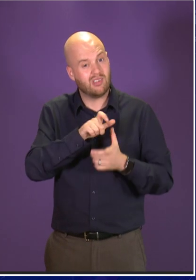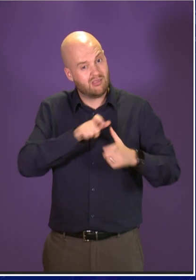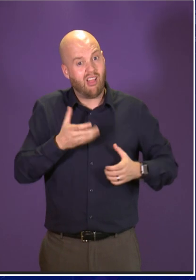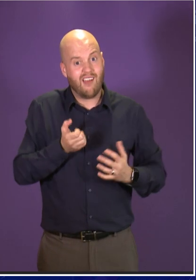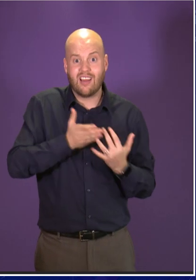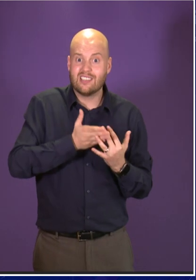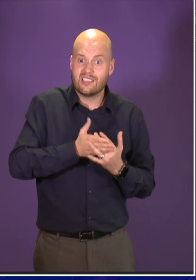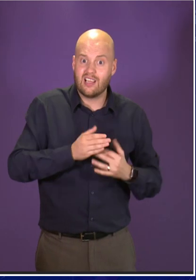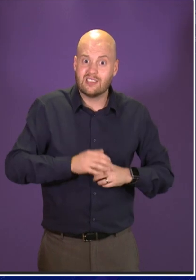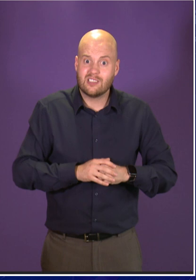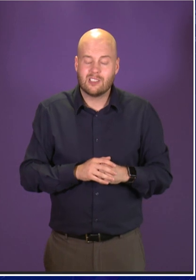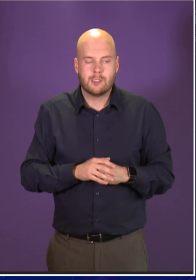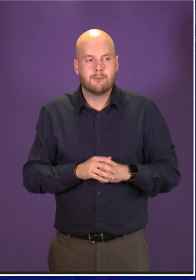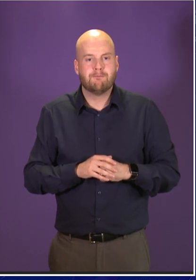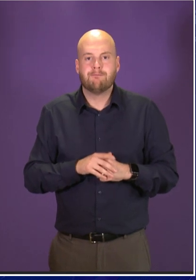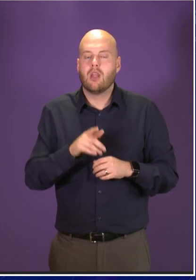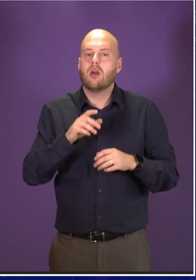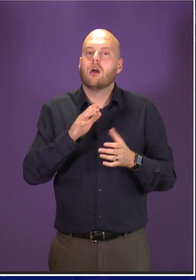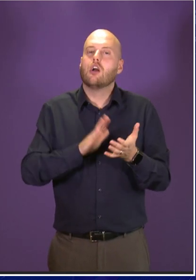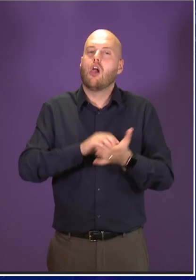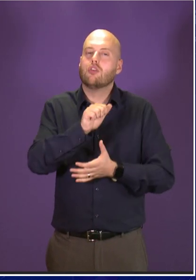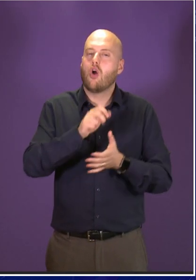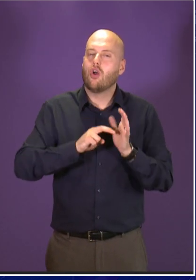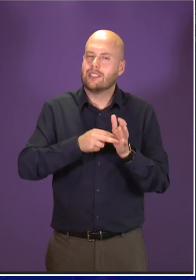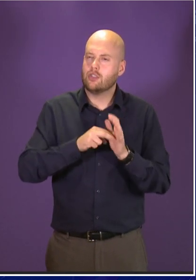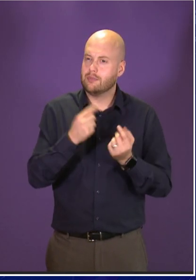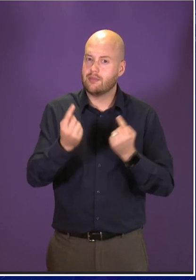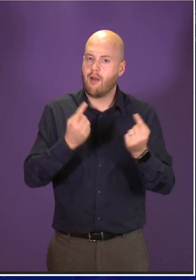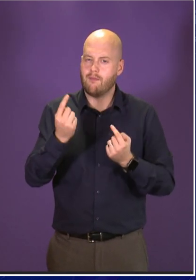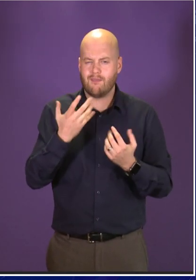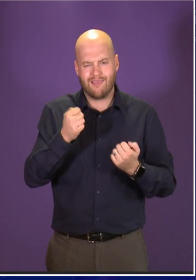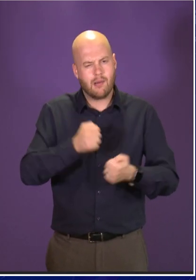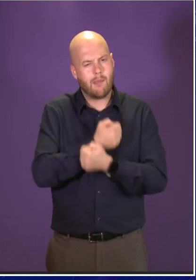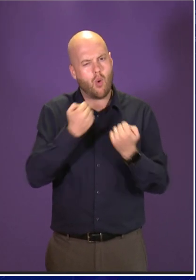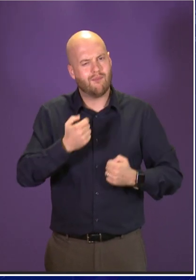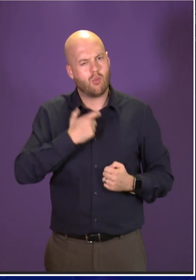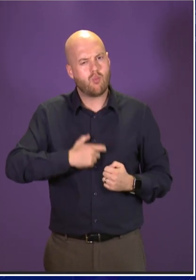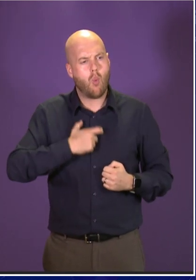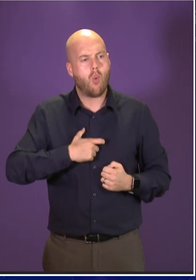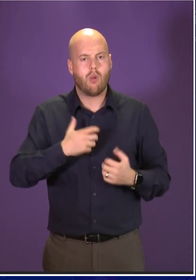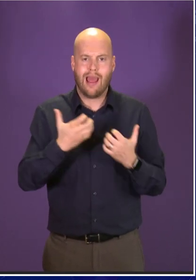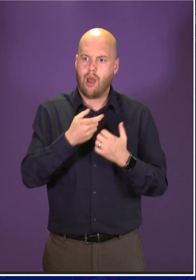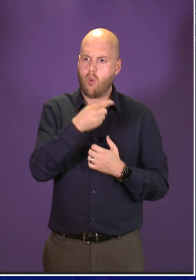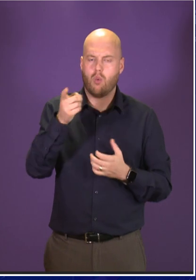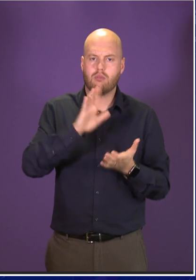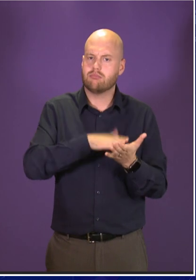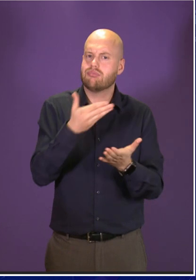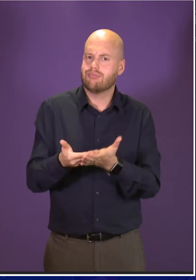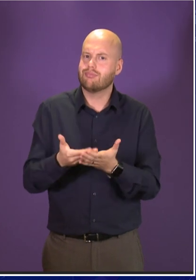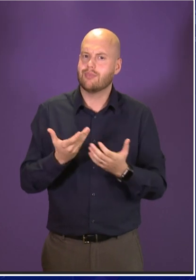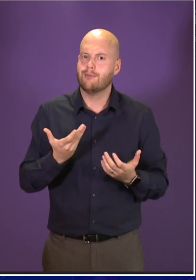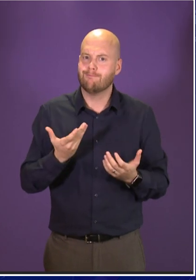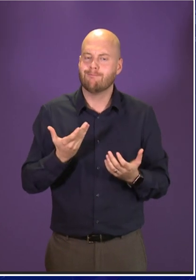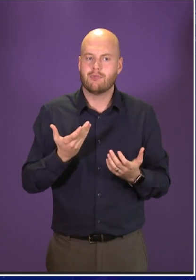a powerful role to play in how we interpret information in the digital age. In a world of social media